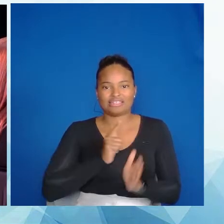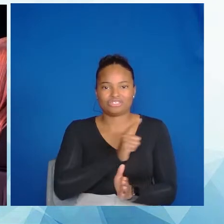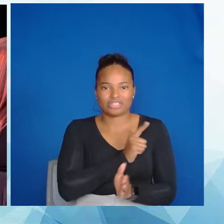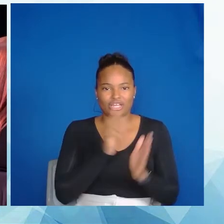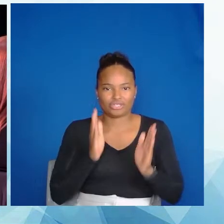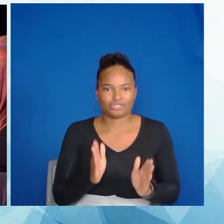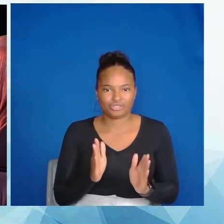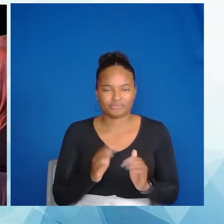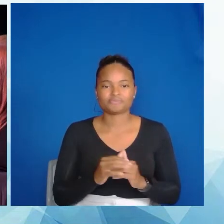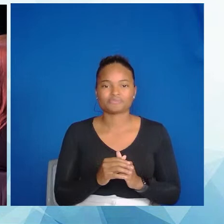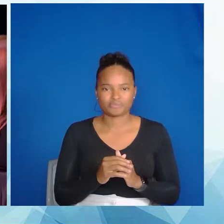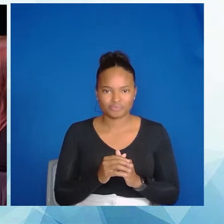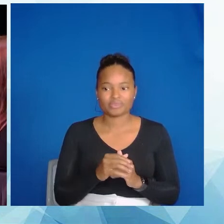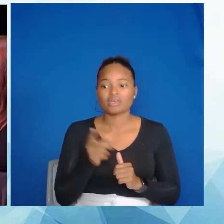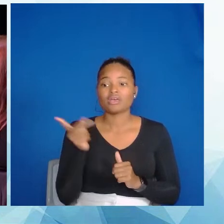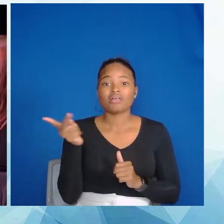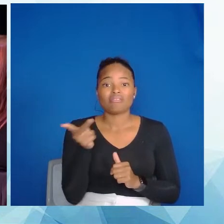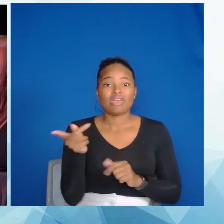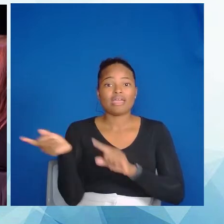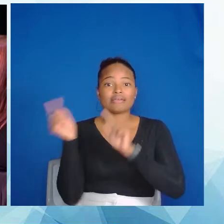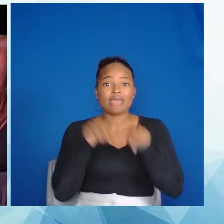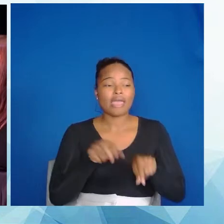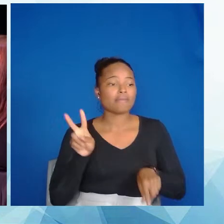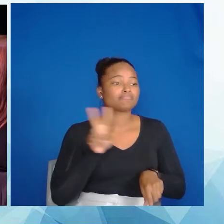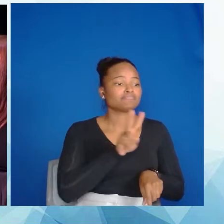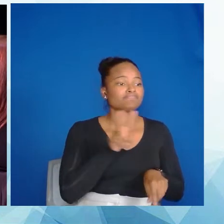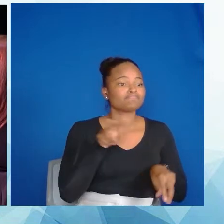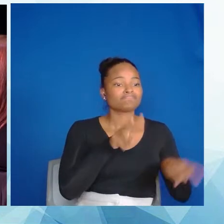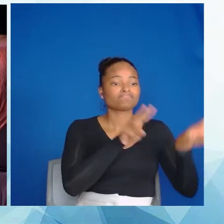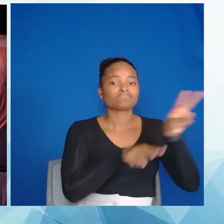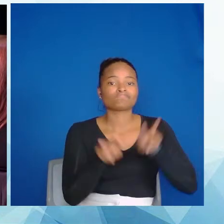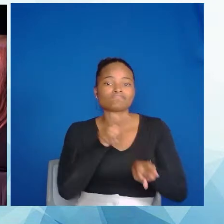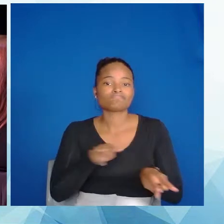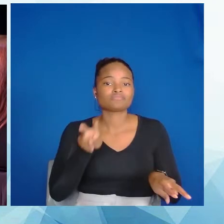They came to tour the Tucson campus.